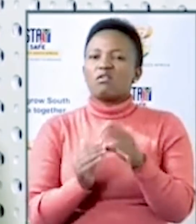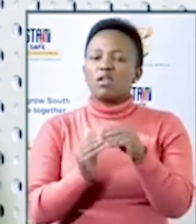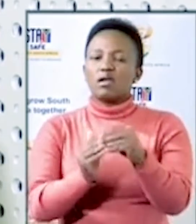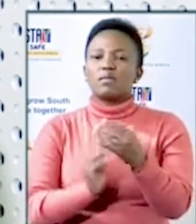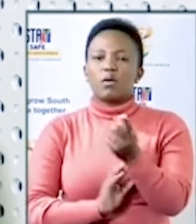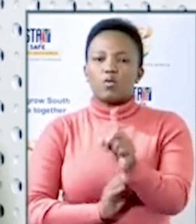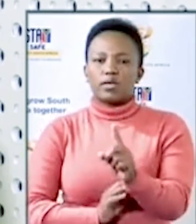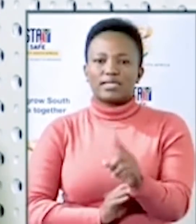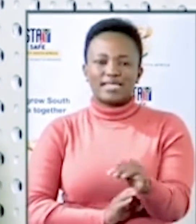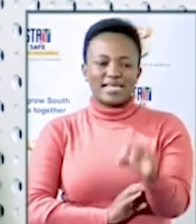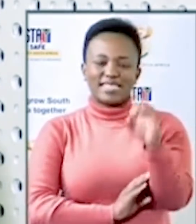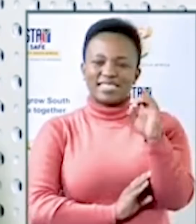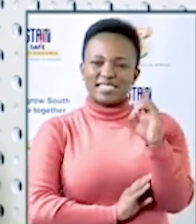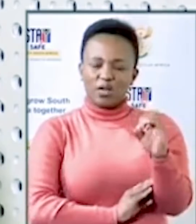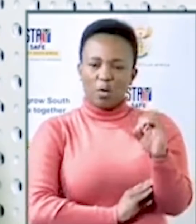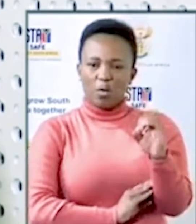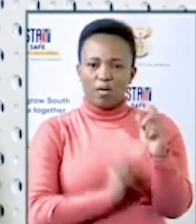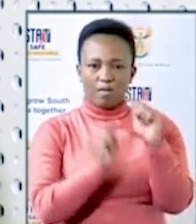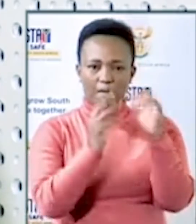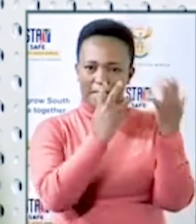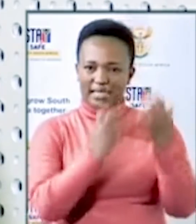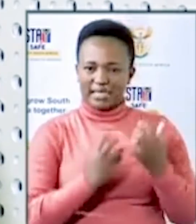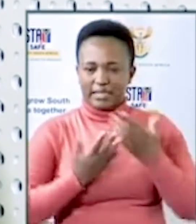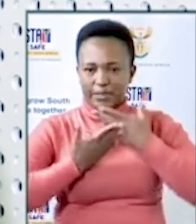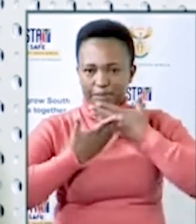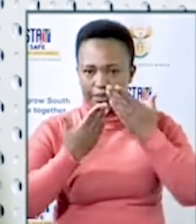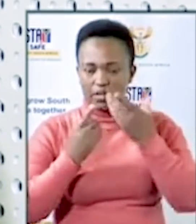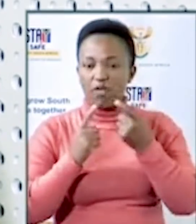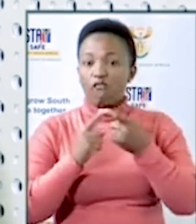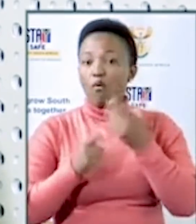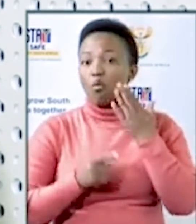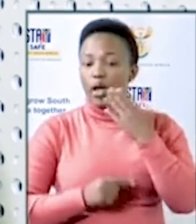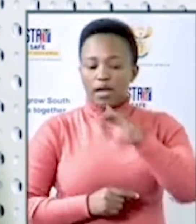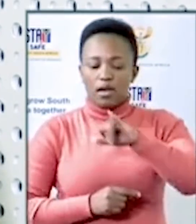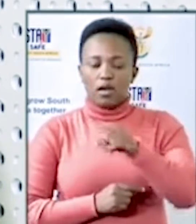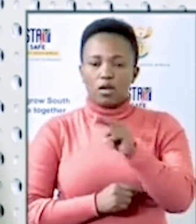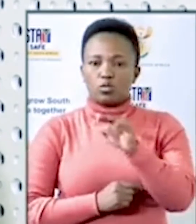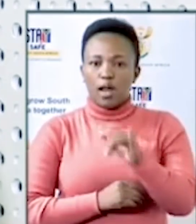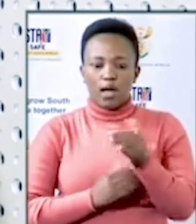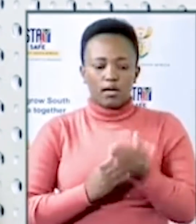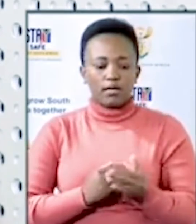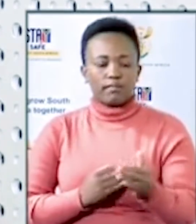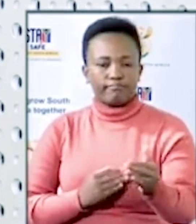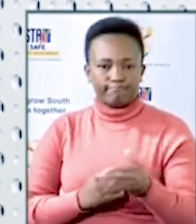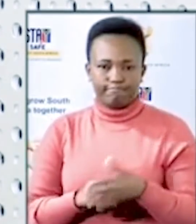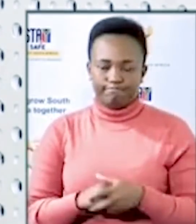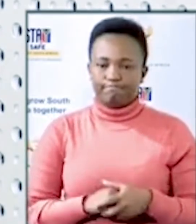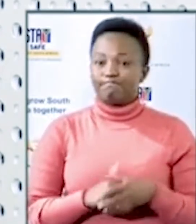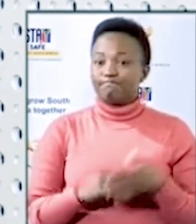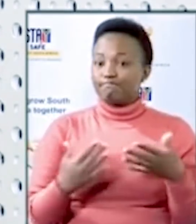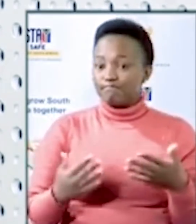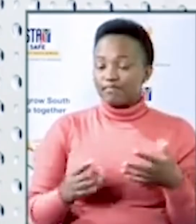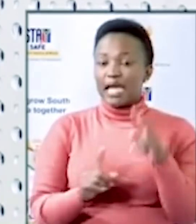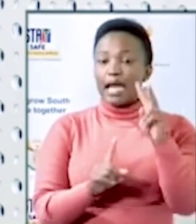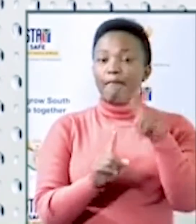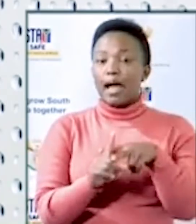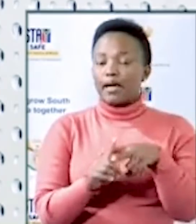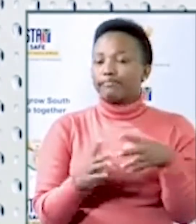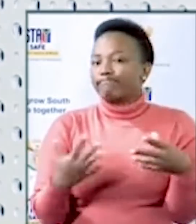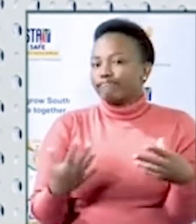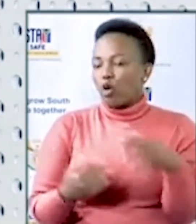of zero-based budgeting from July onwards. This